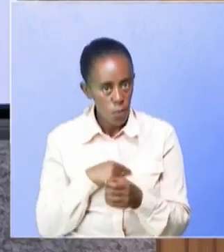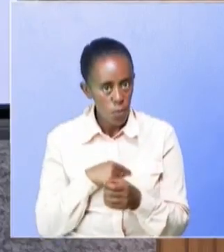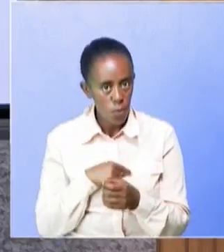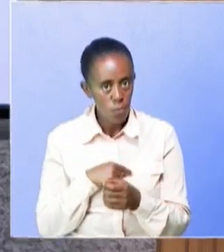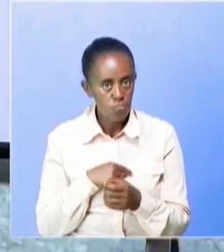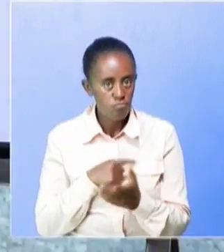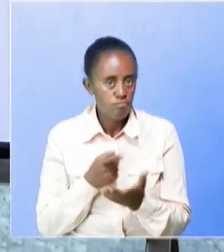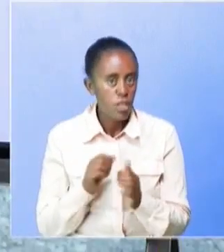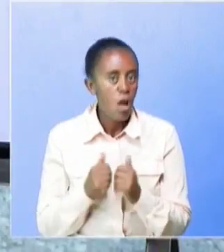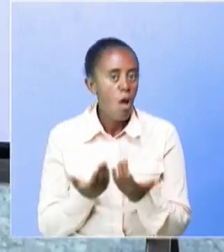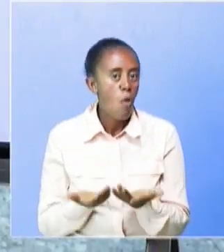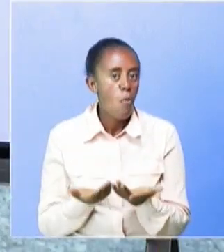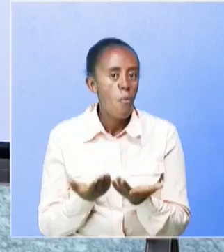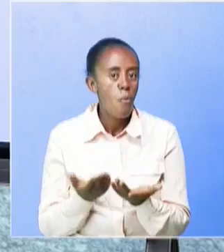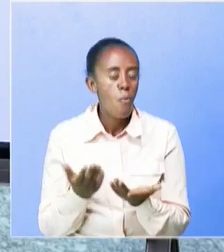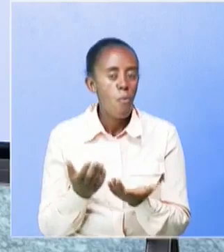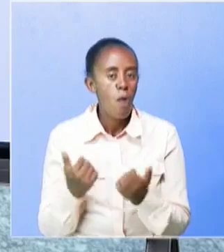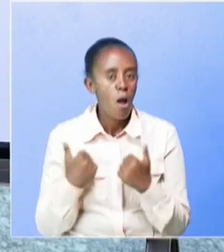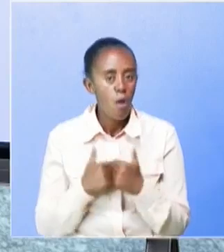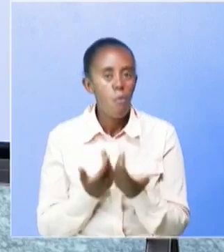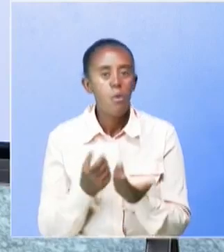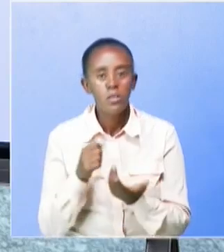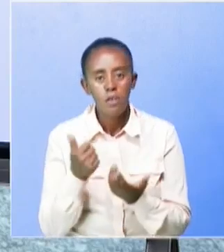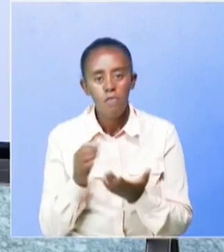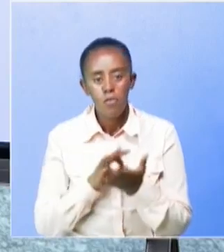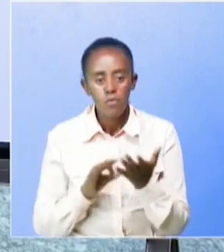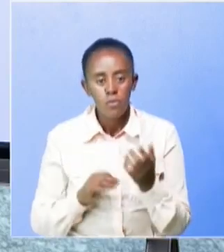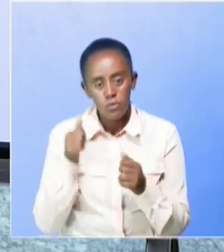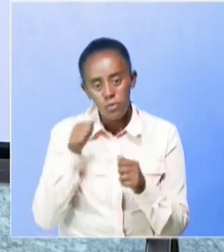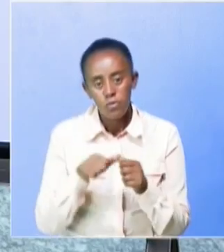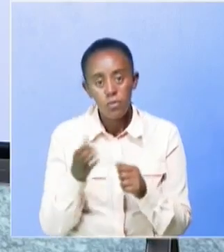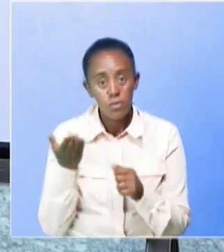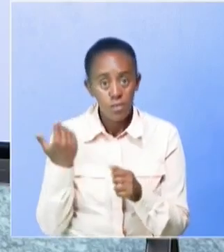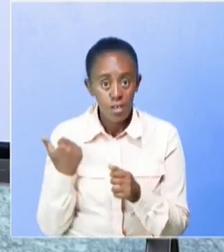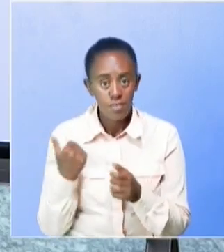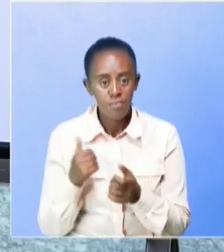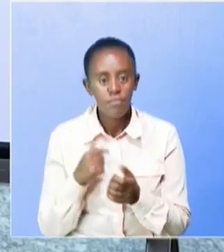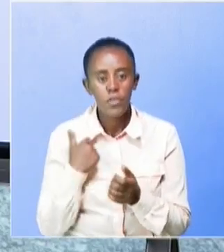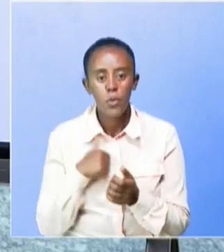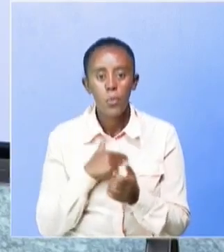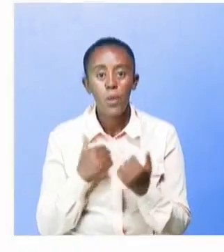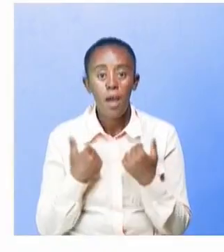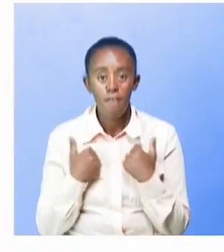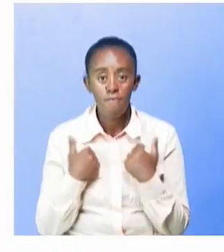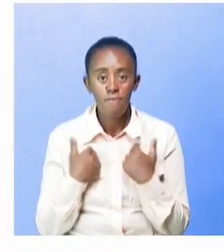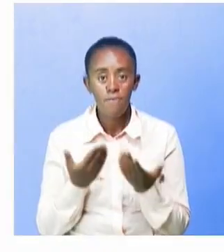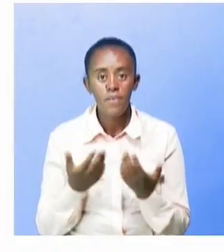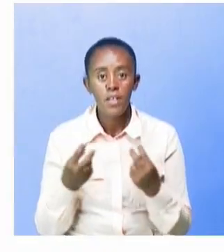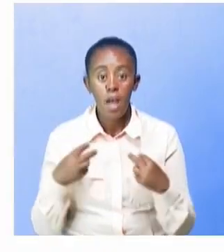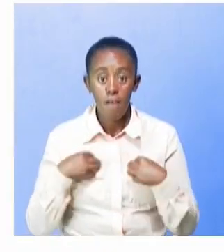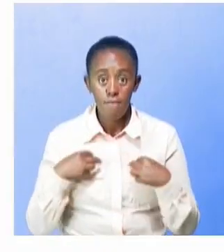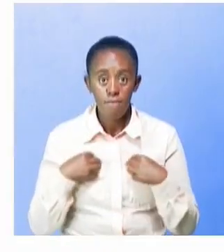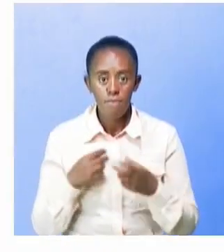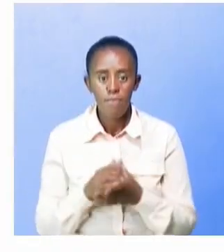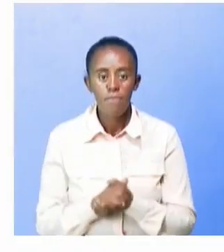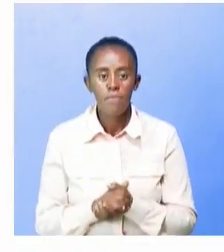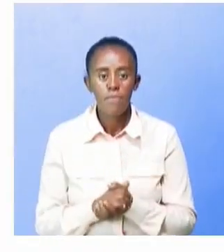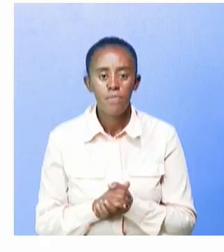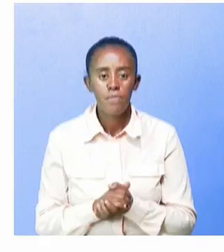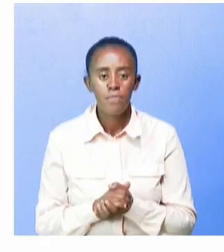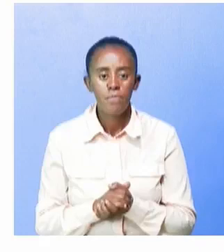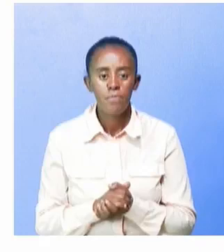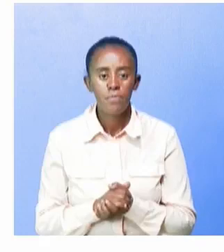How other forms are there in the past tense? If you remember earlier, we have what? The first one is the